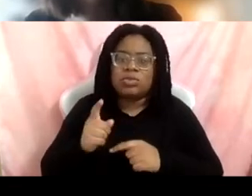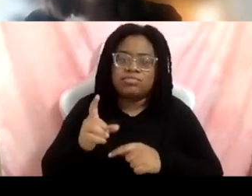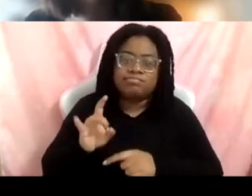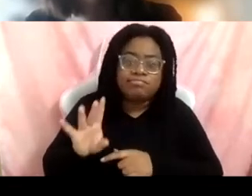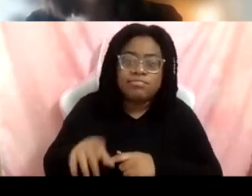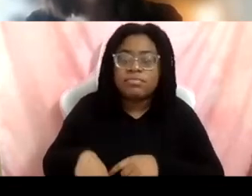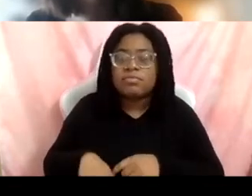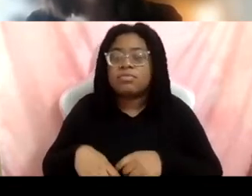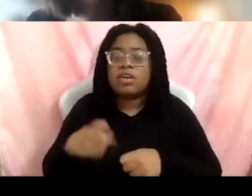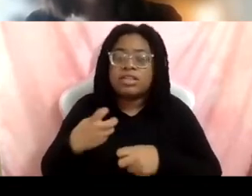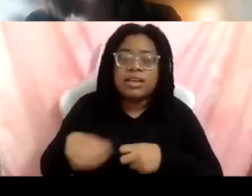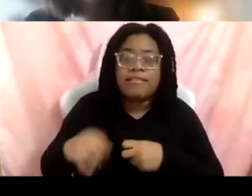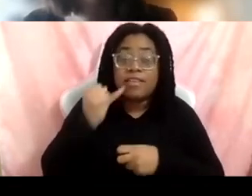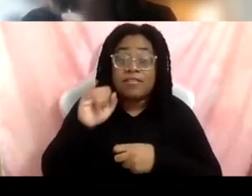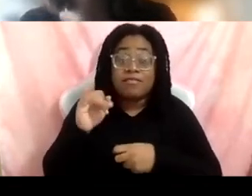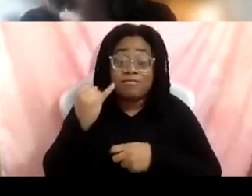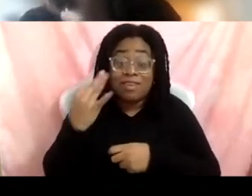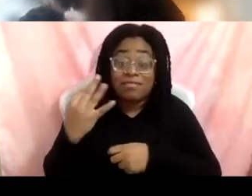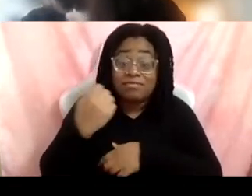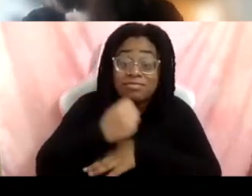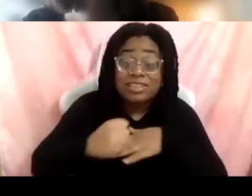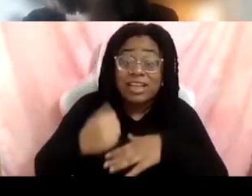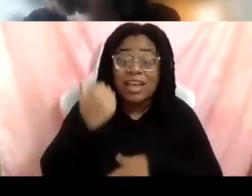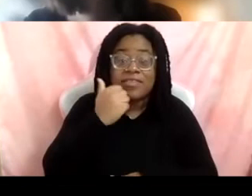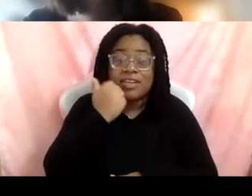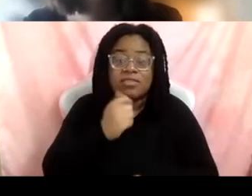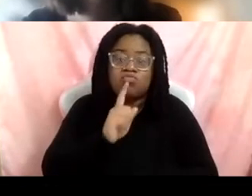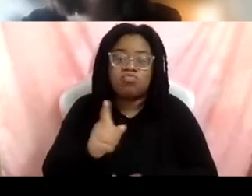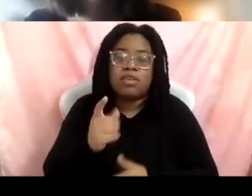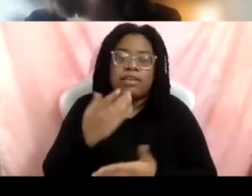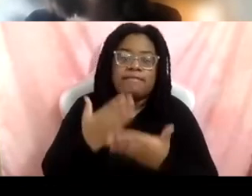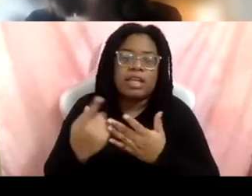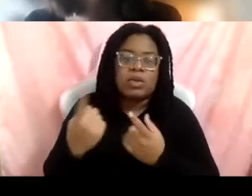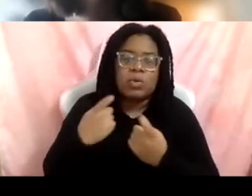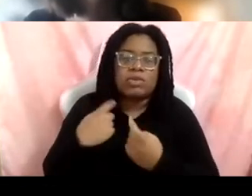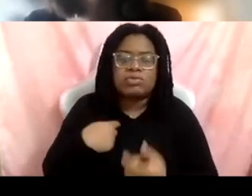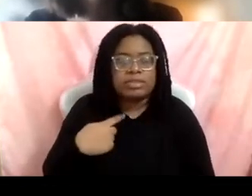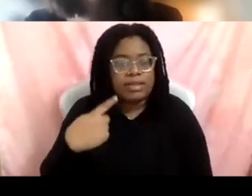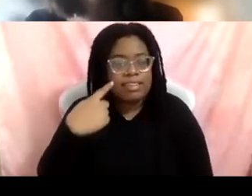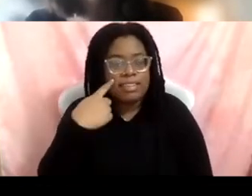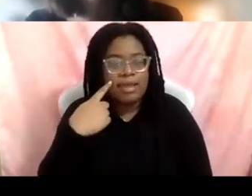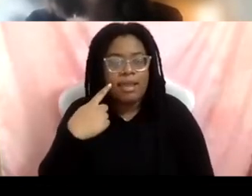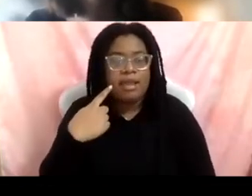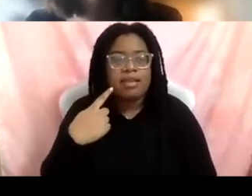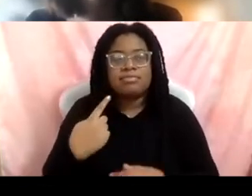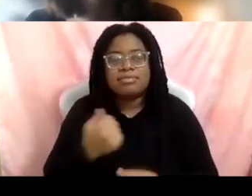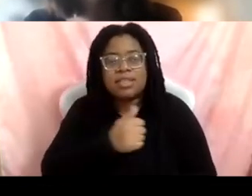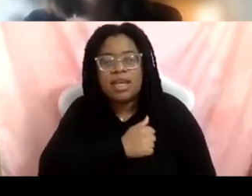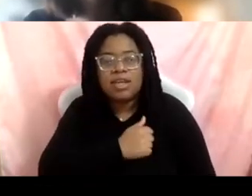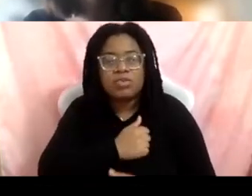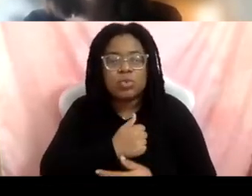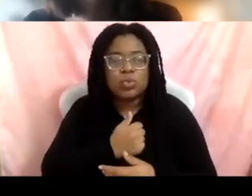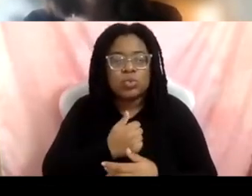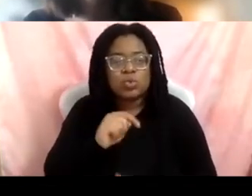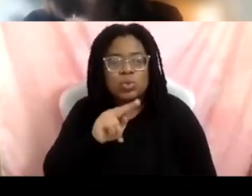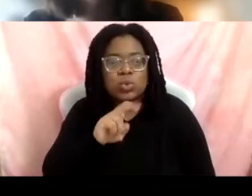cinematographer, if you're on set every day, they're valid questions to ask. I just think it's the manner in which it's asked is kind